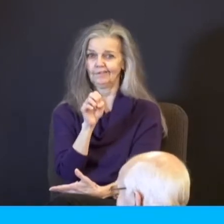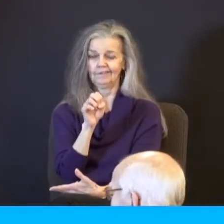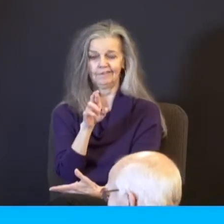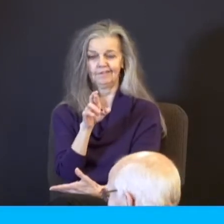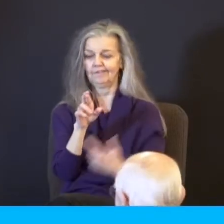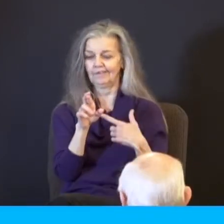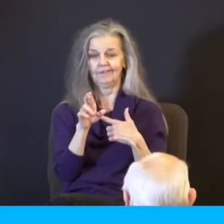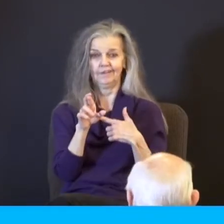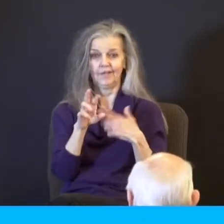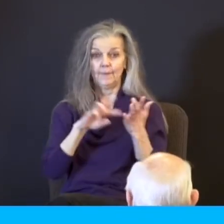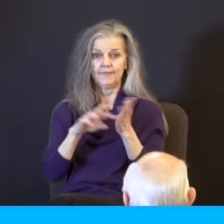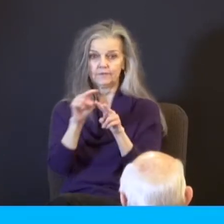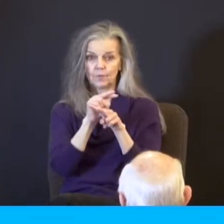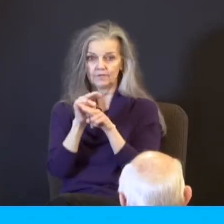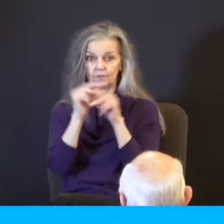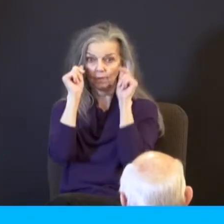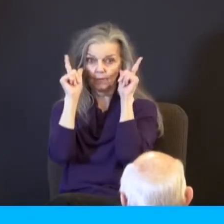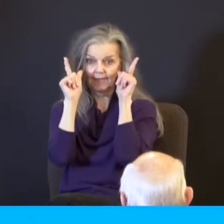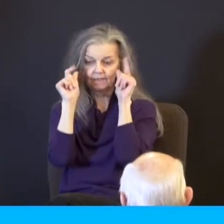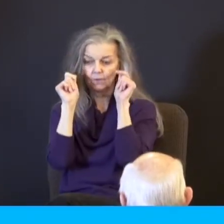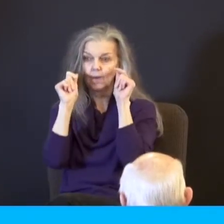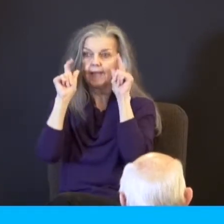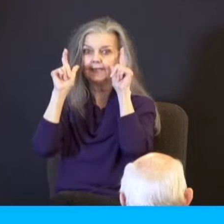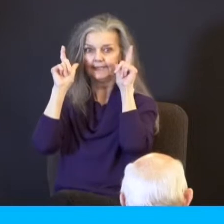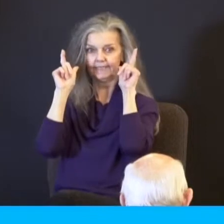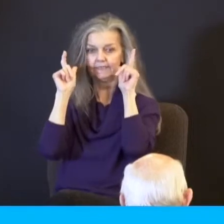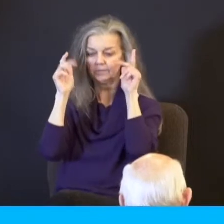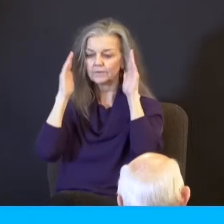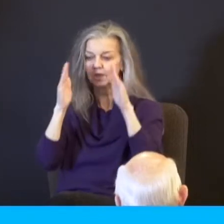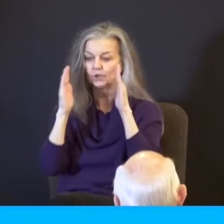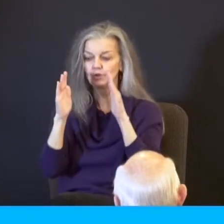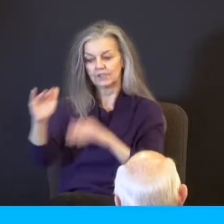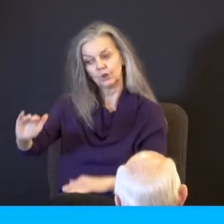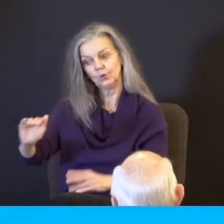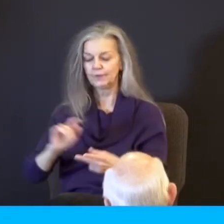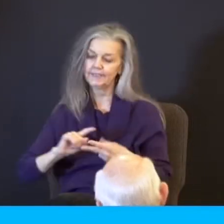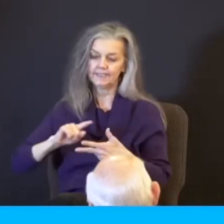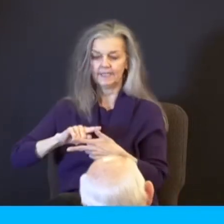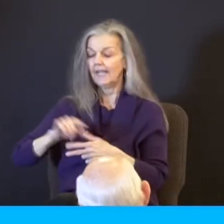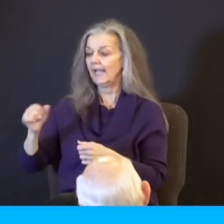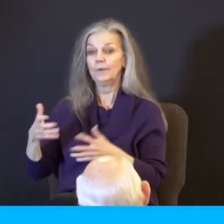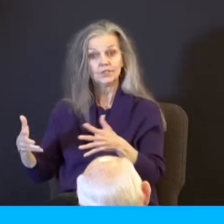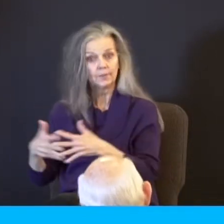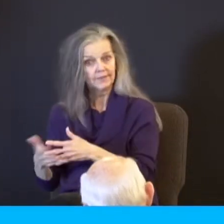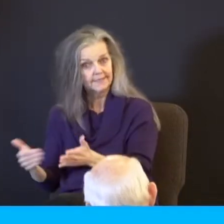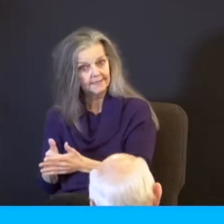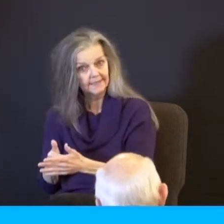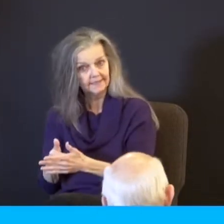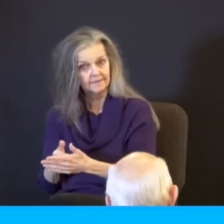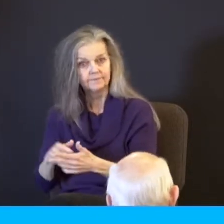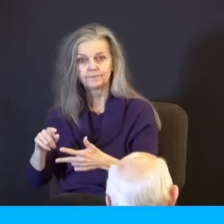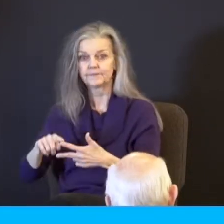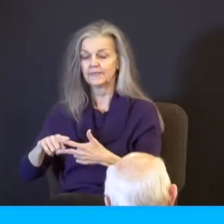which means watchful, awake, or waking, must have been an alert little dude. And she conceived again. How many understand